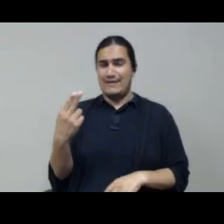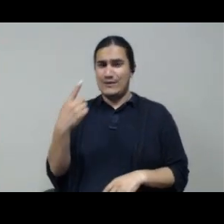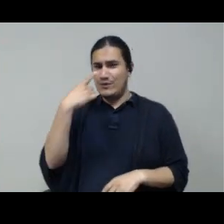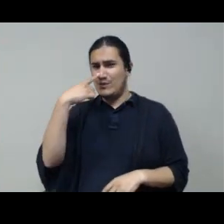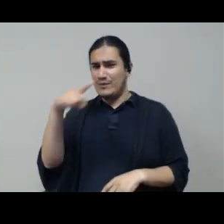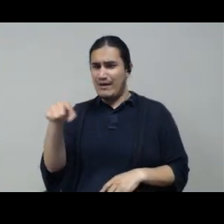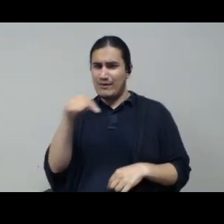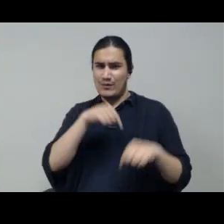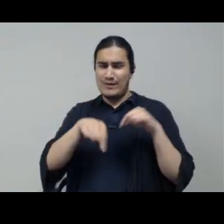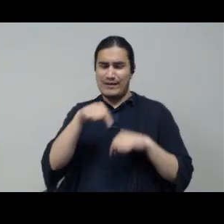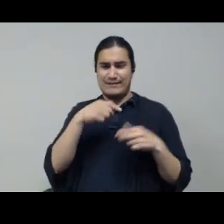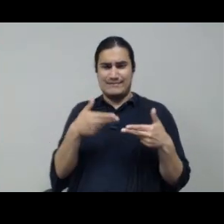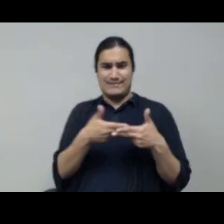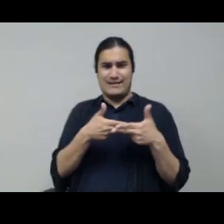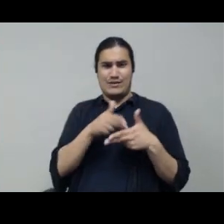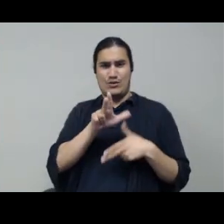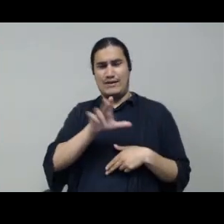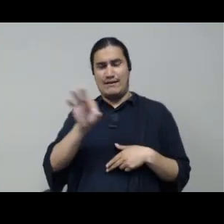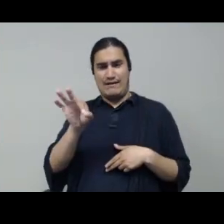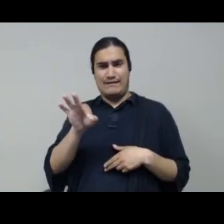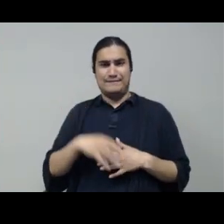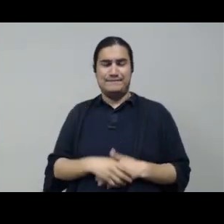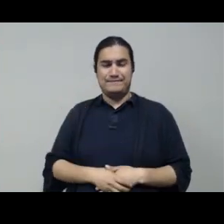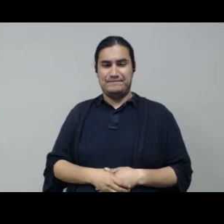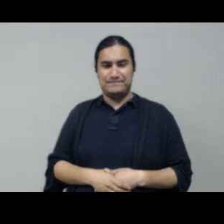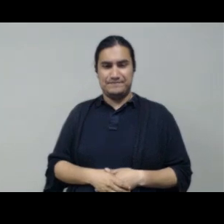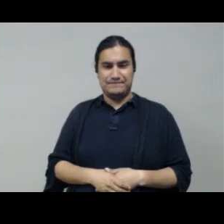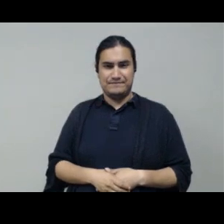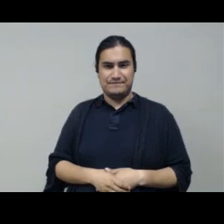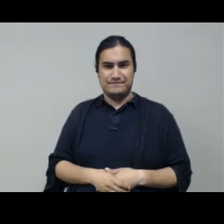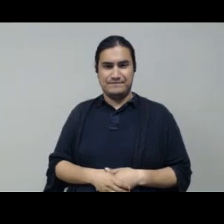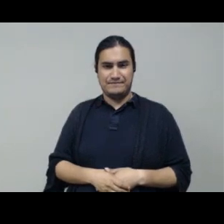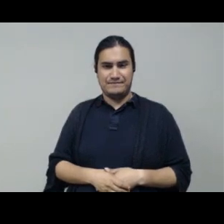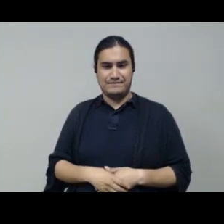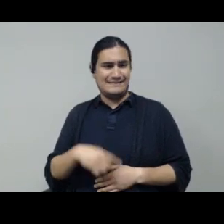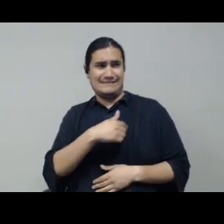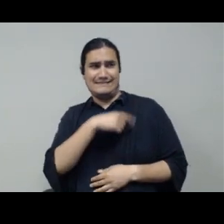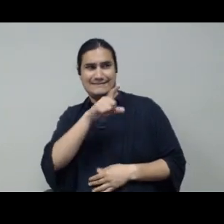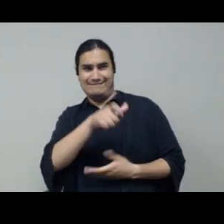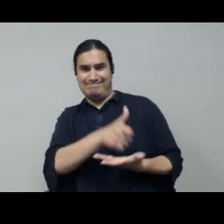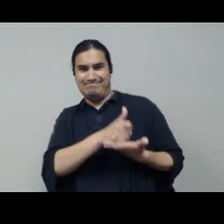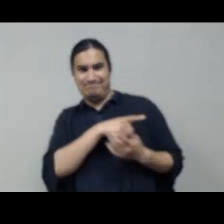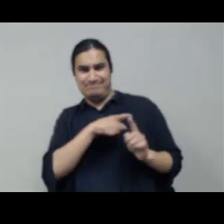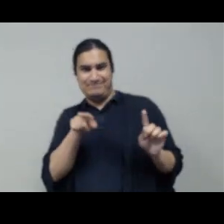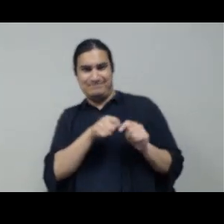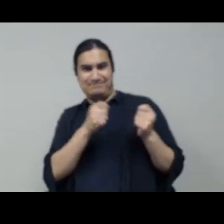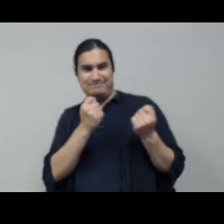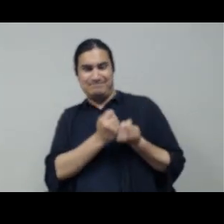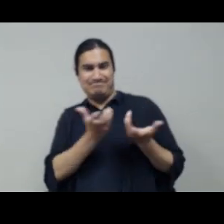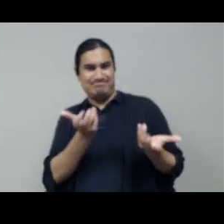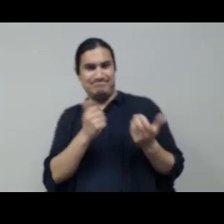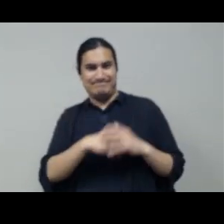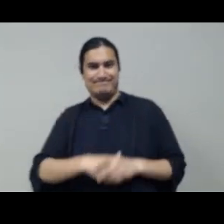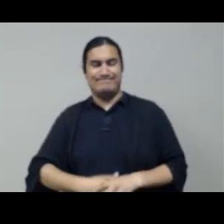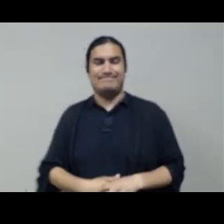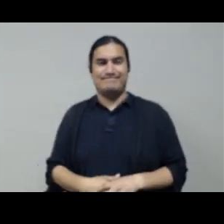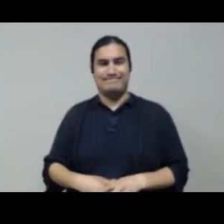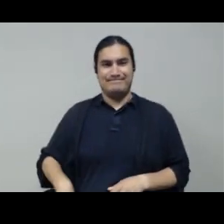go back to slide 39? I might need some help from the team.